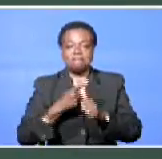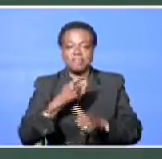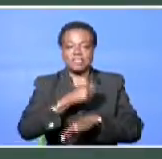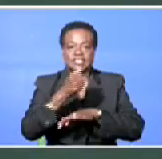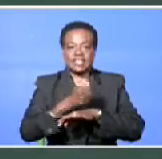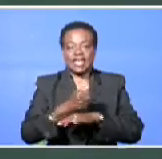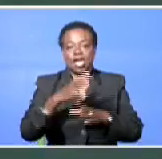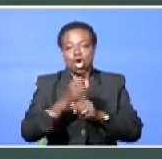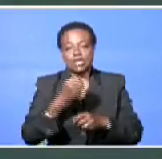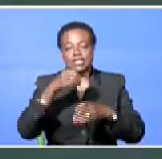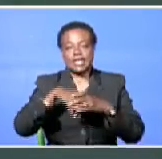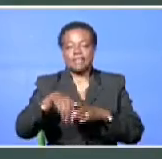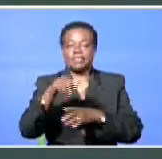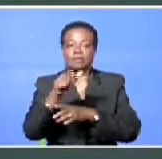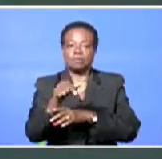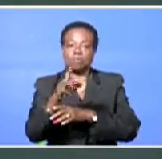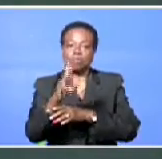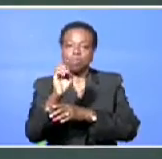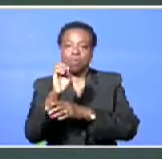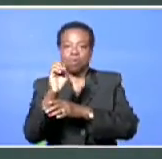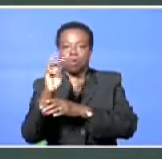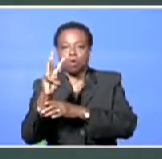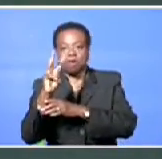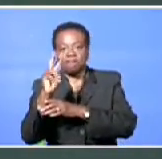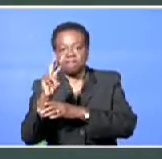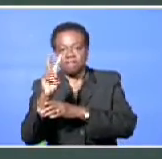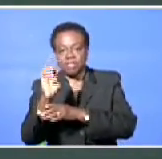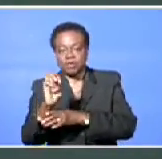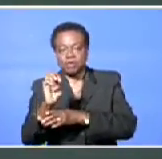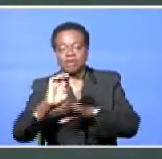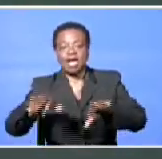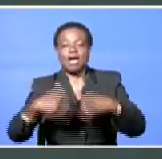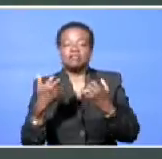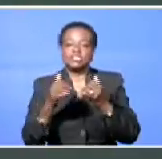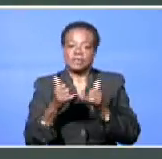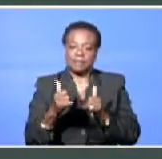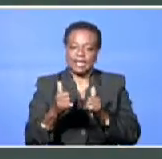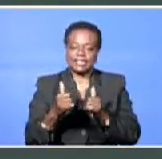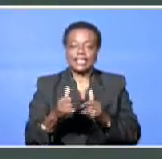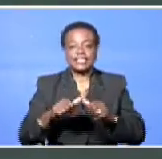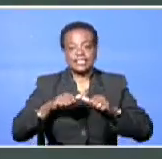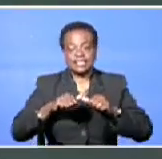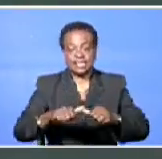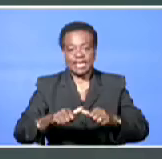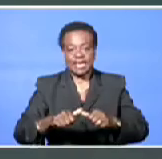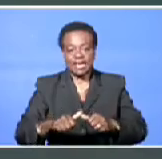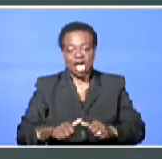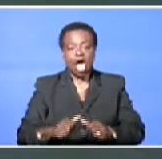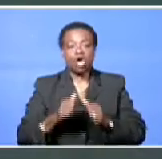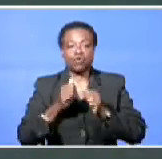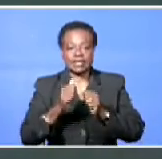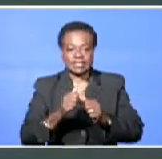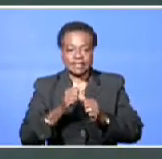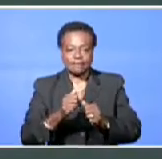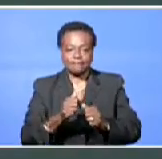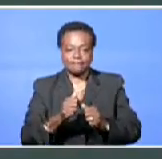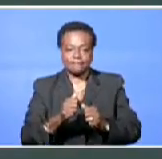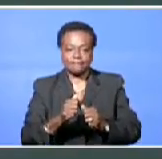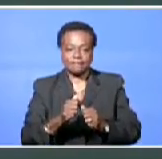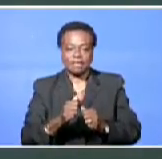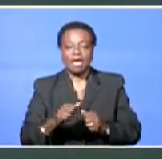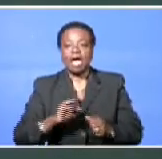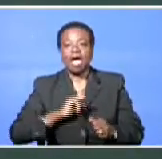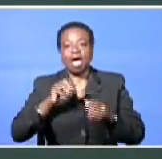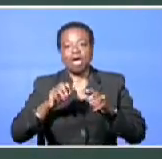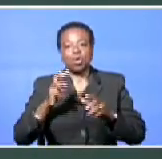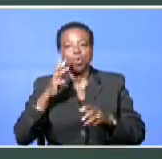a groove, feel out how she plays. I remained aggressive the entire time once I saw that, I was